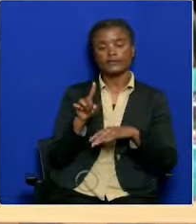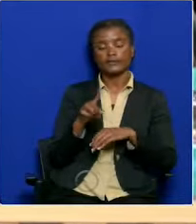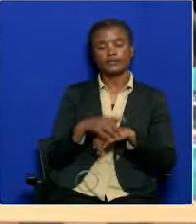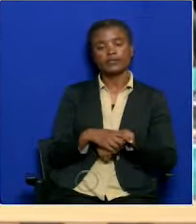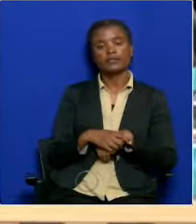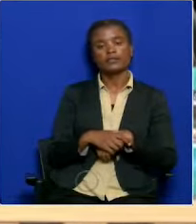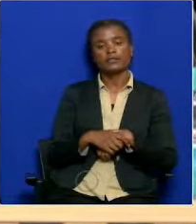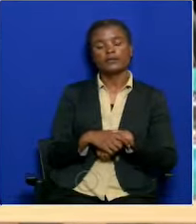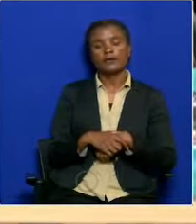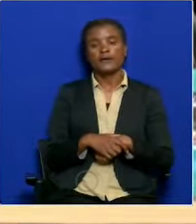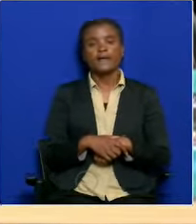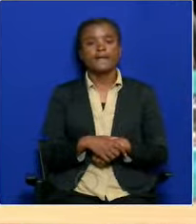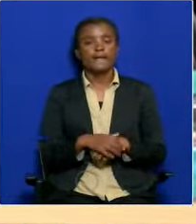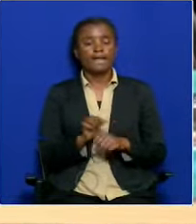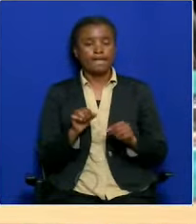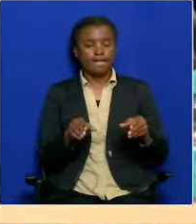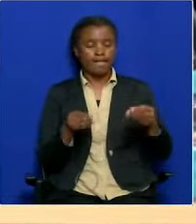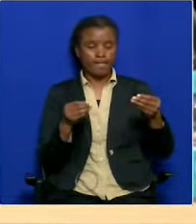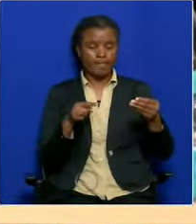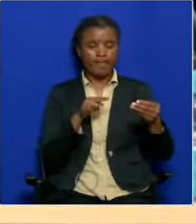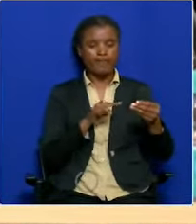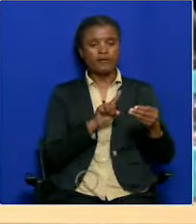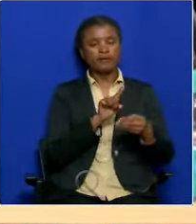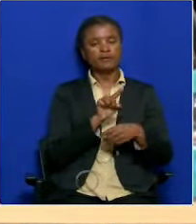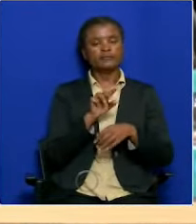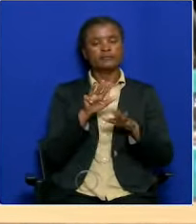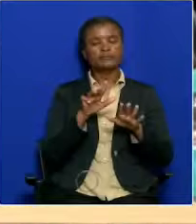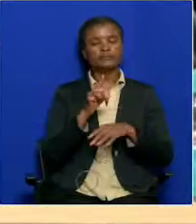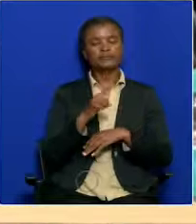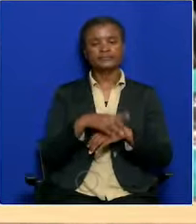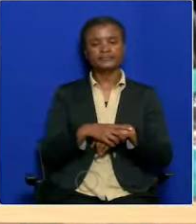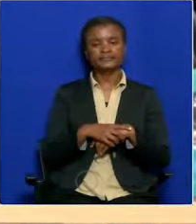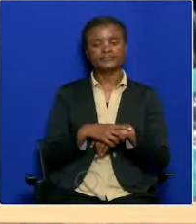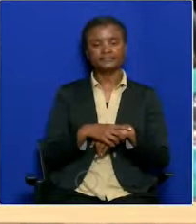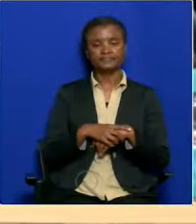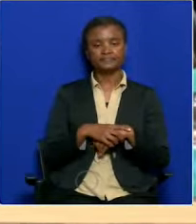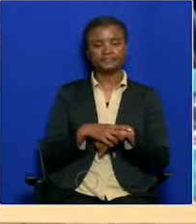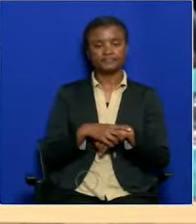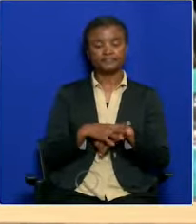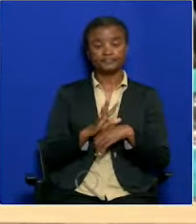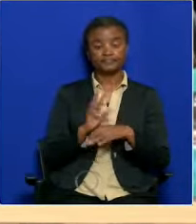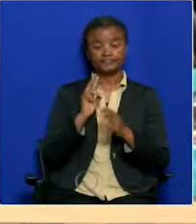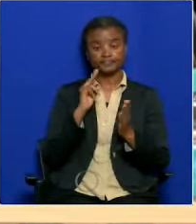Yes, I'm at 191. So you see there